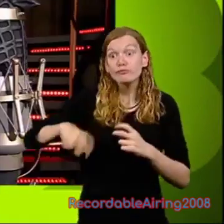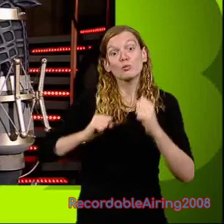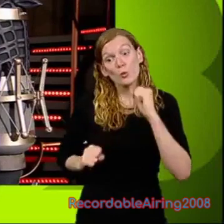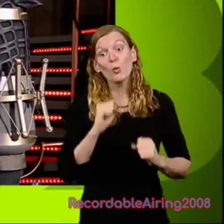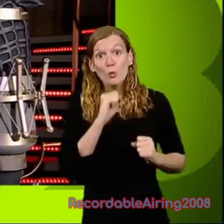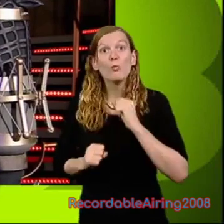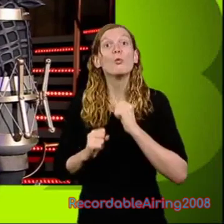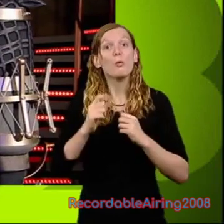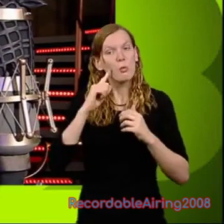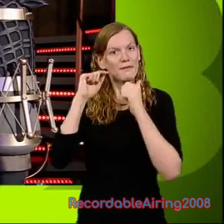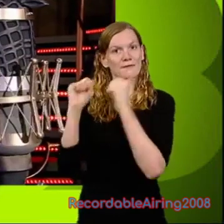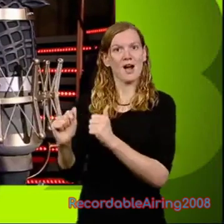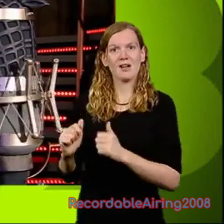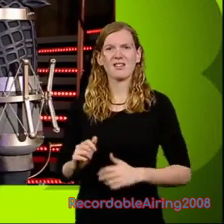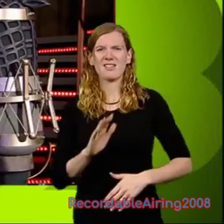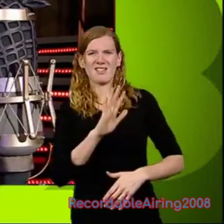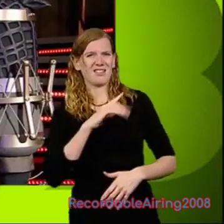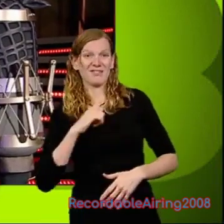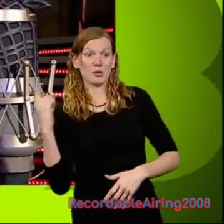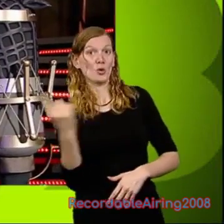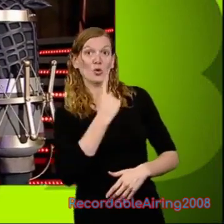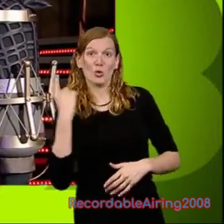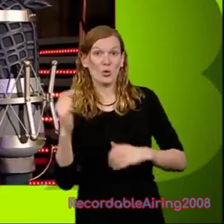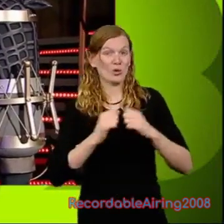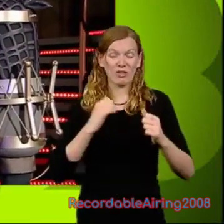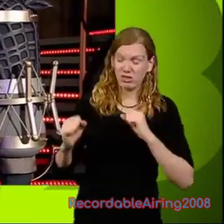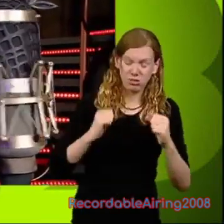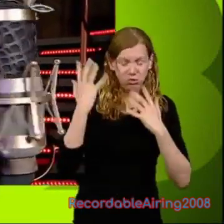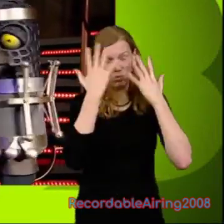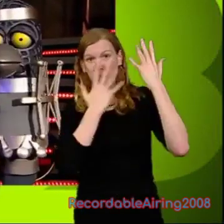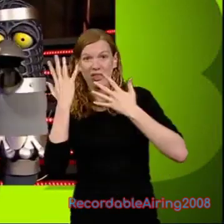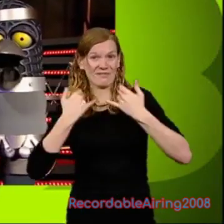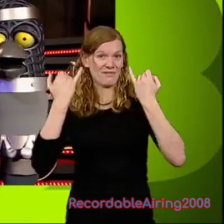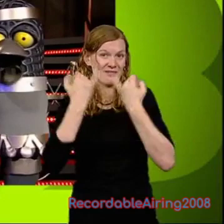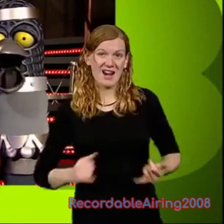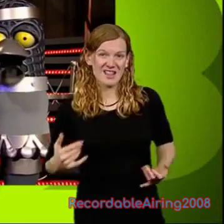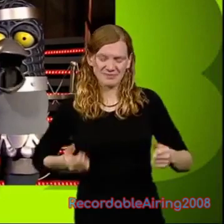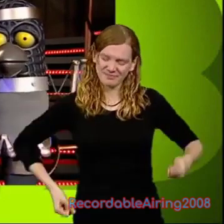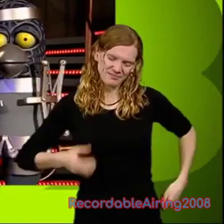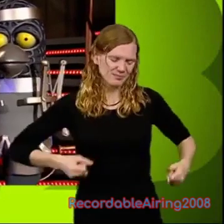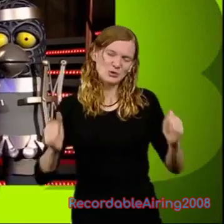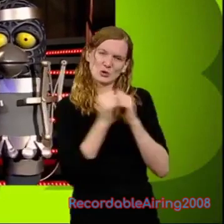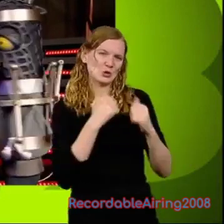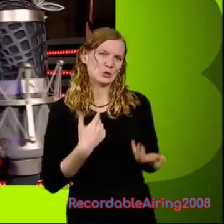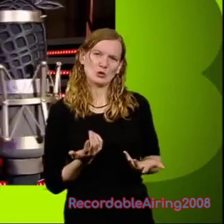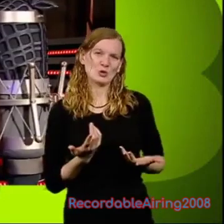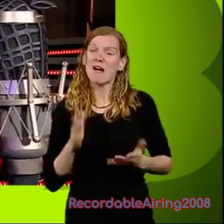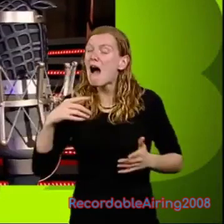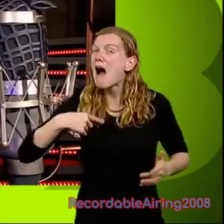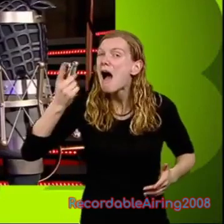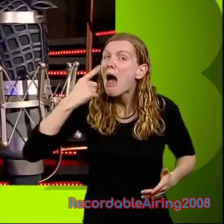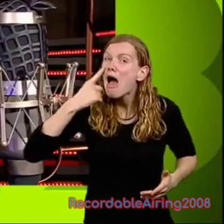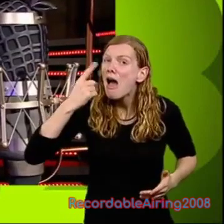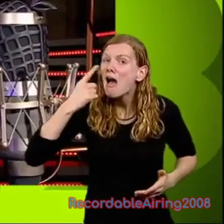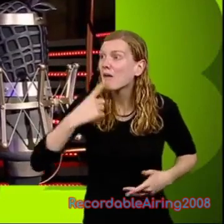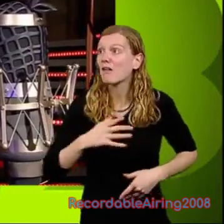I'll fall over again. As I said, this hoopla isn't for me. I'd like to try it. And I'd like to see you